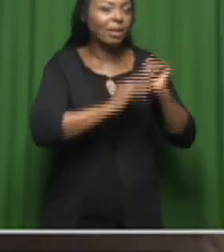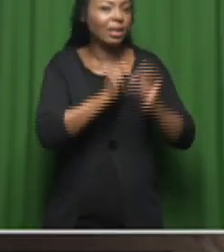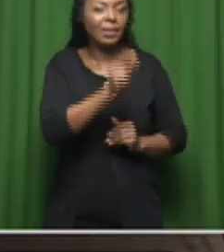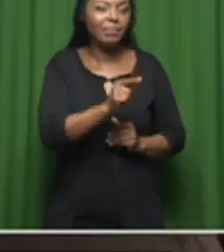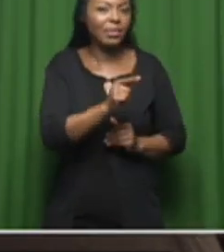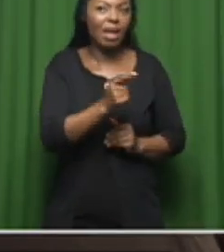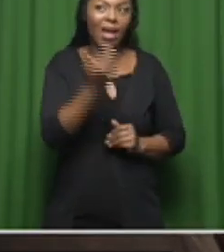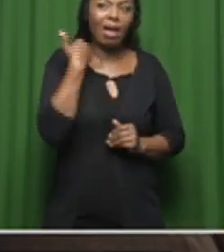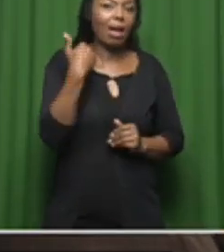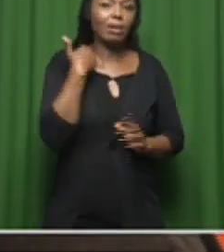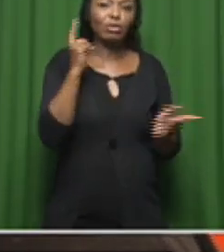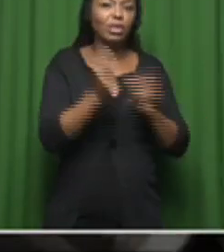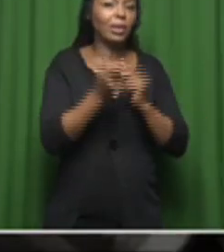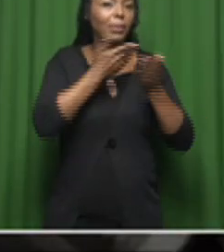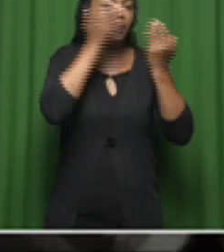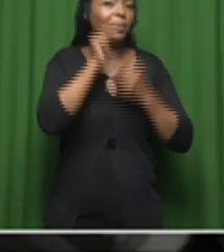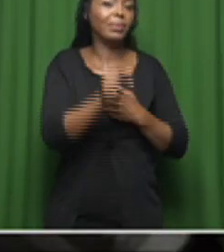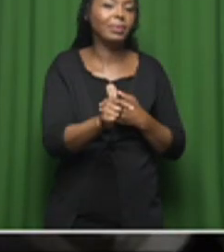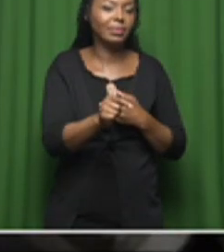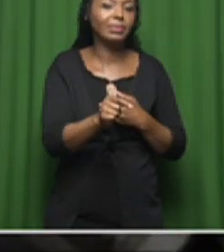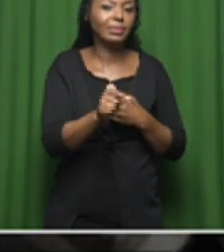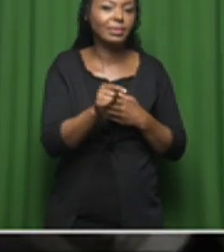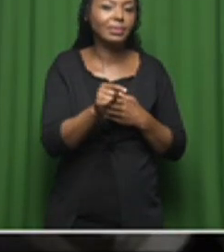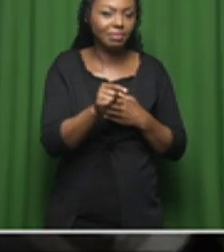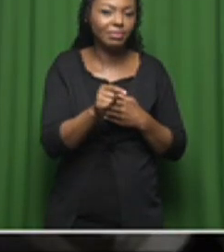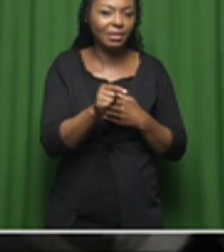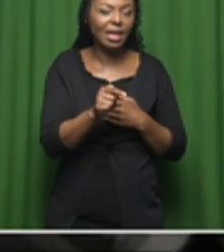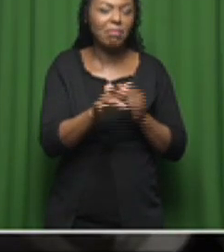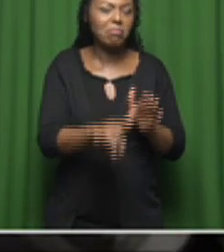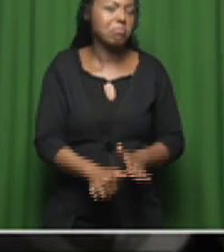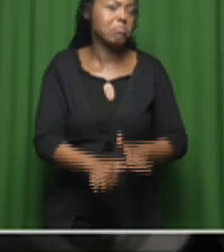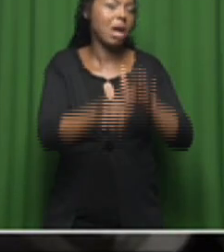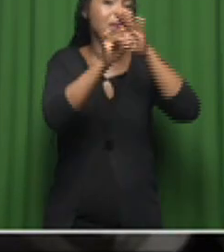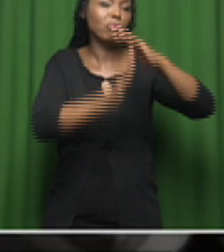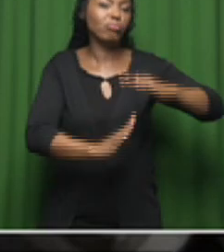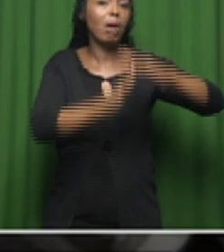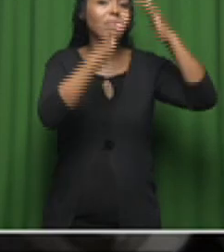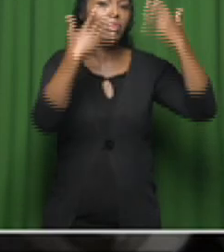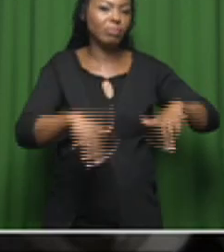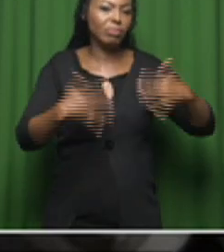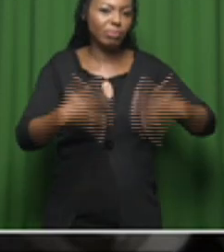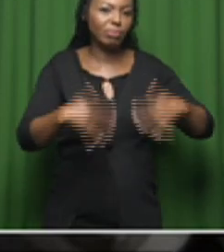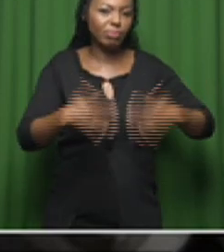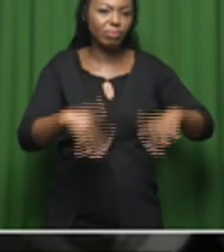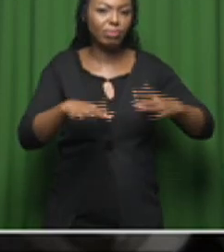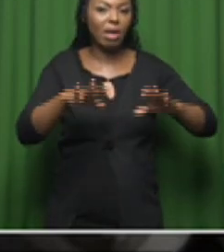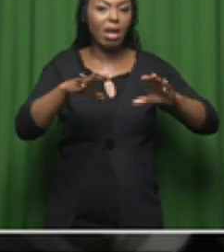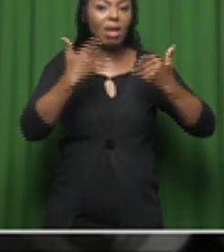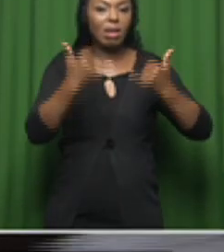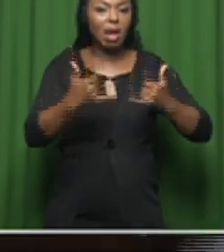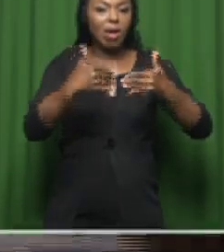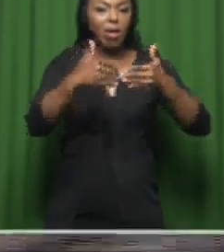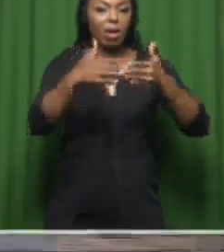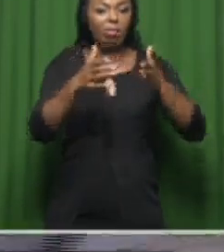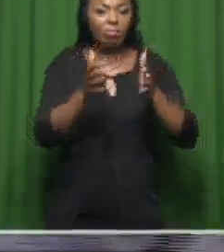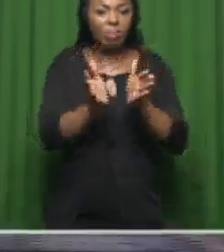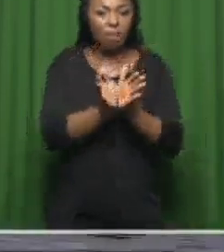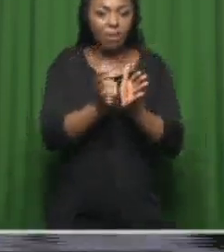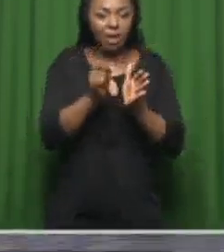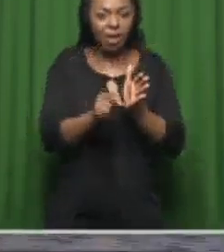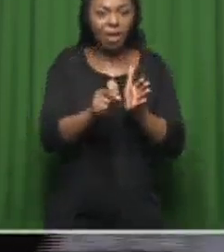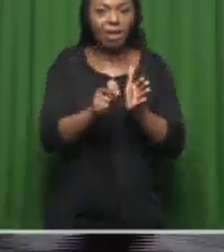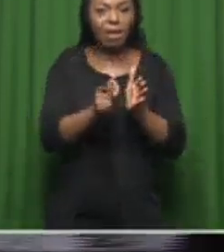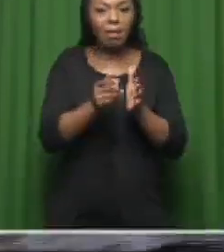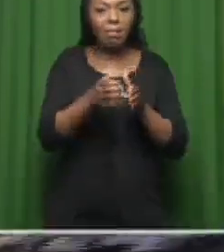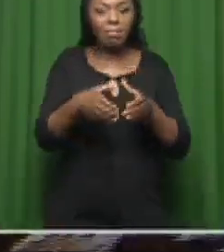So, I mean, that's very iconic. That's very iconic. We also have the halo in the middle. The halo, it's 1 in a million that you find a